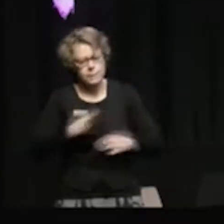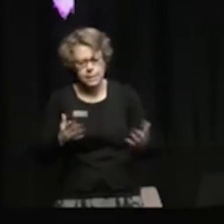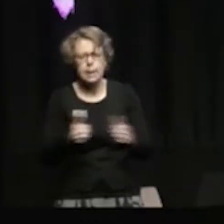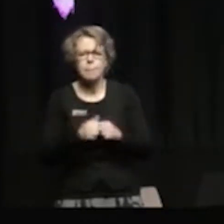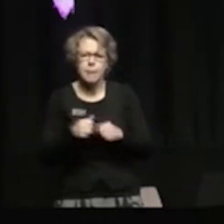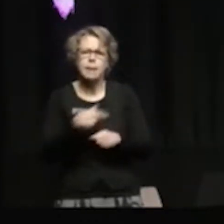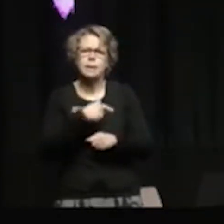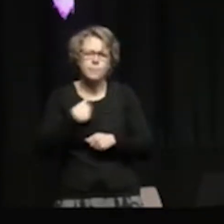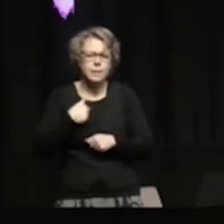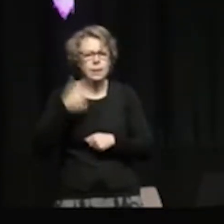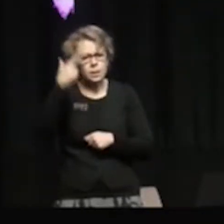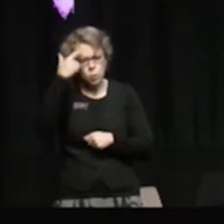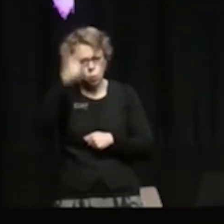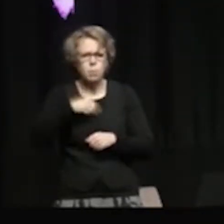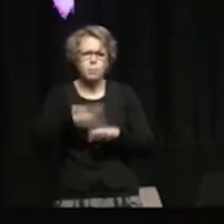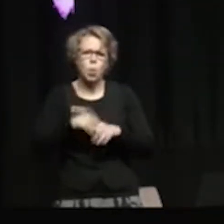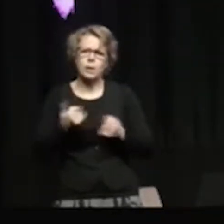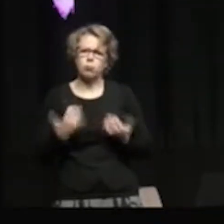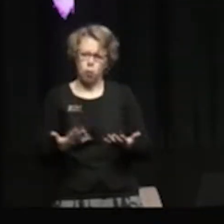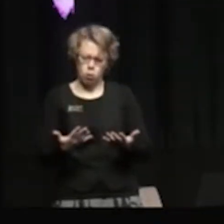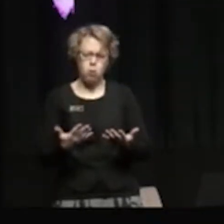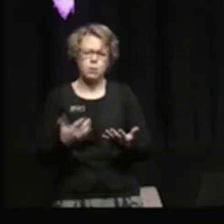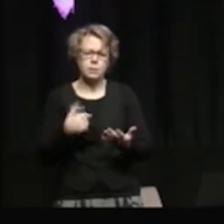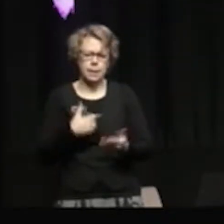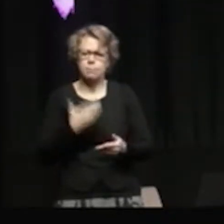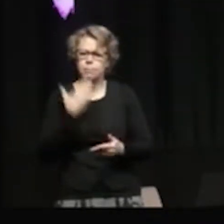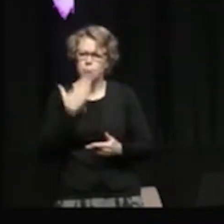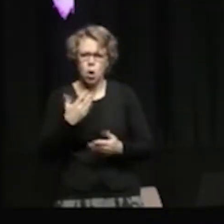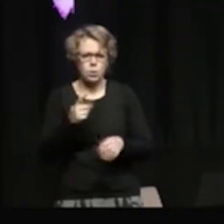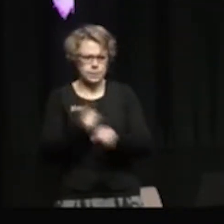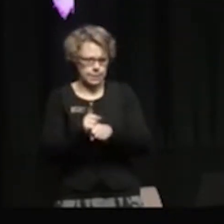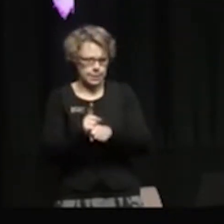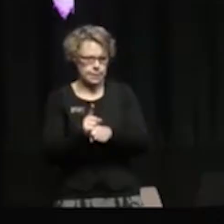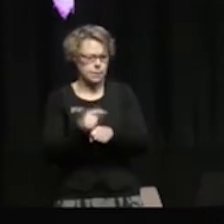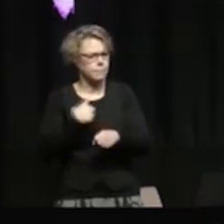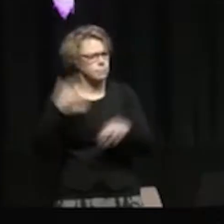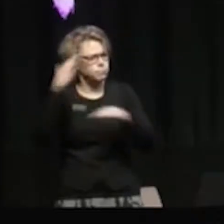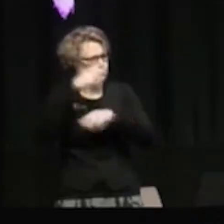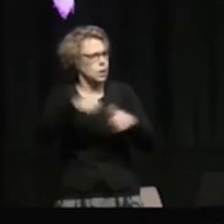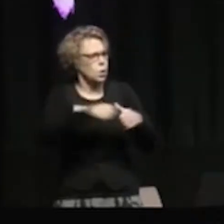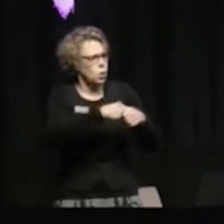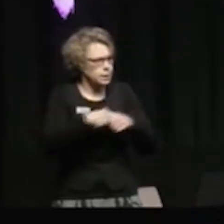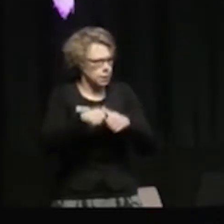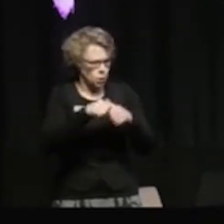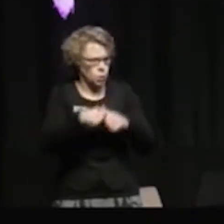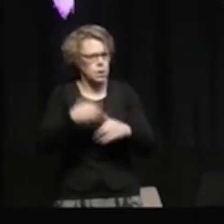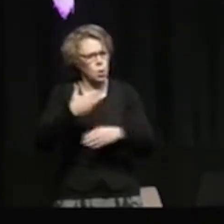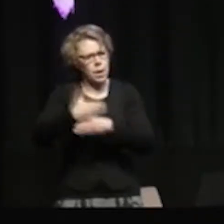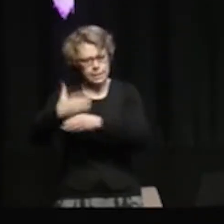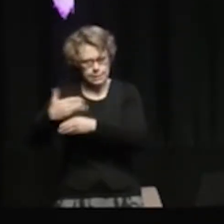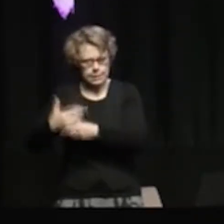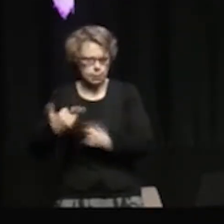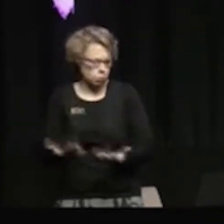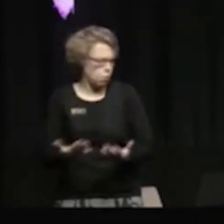think that today this could be a tougher time. So let's reflect with some of the organizers and artists with us today.